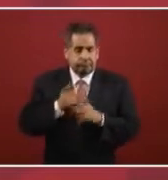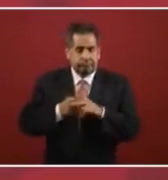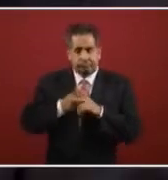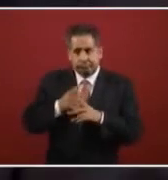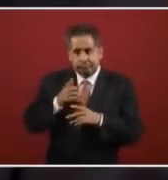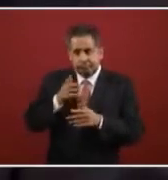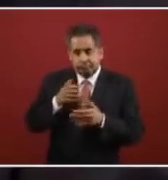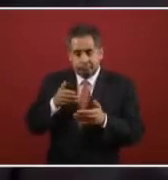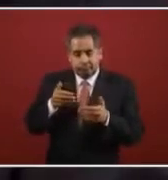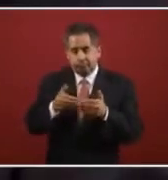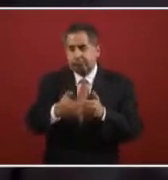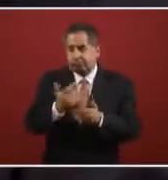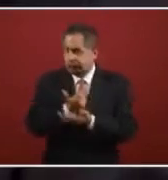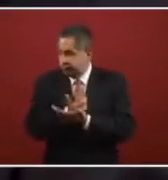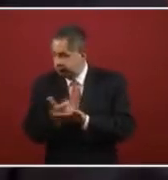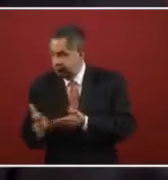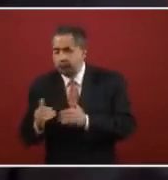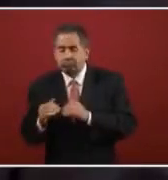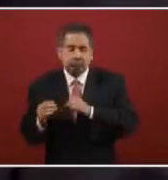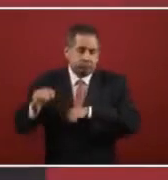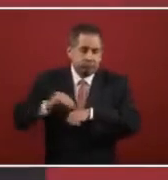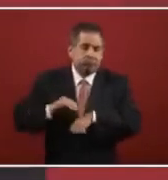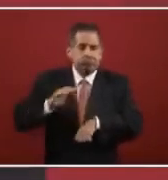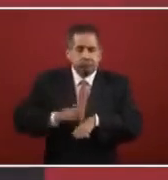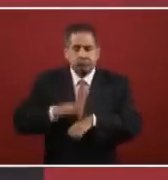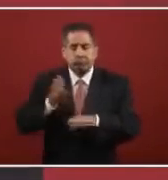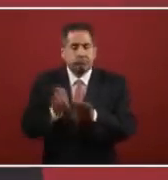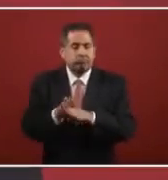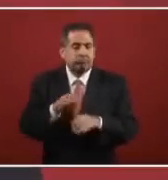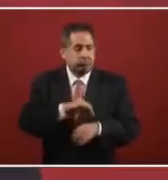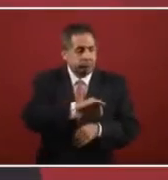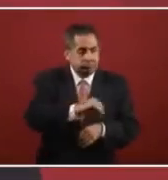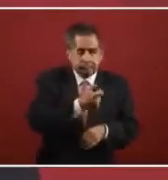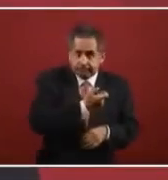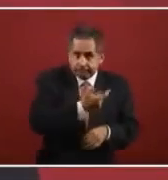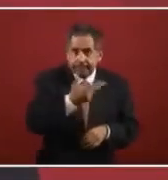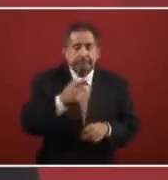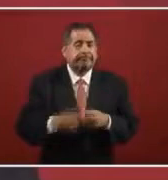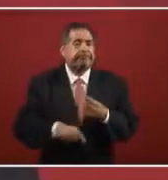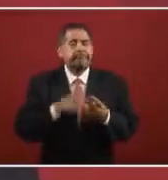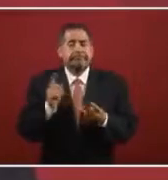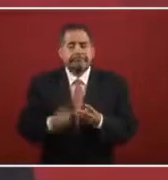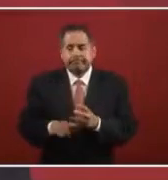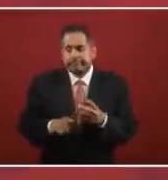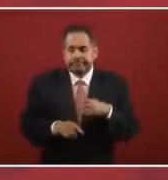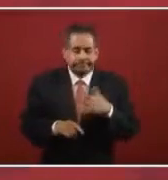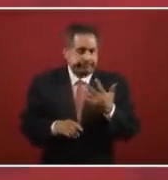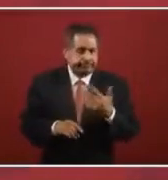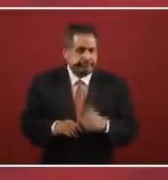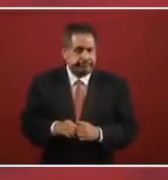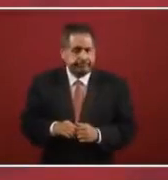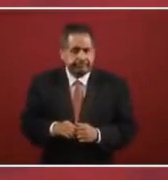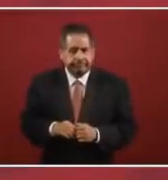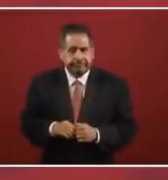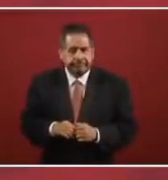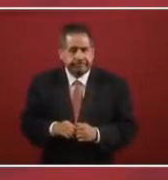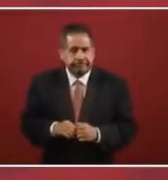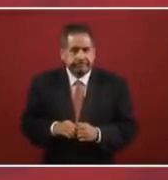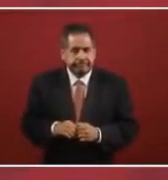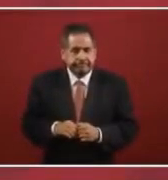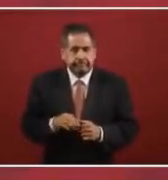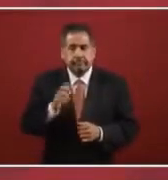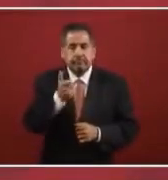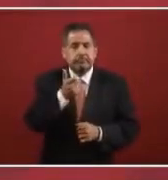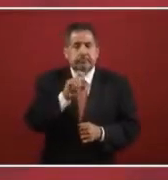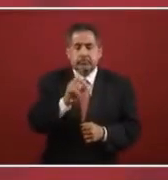our de our salario, projections in en salary crecimiento, growth, en inflación, inflation, en el tipo